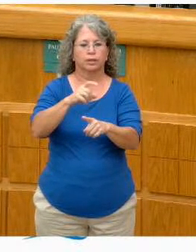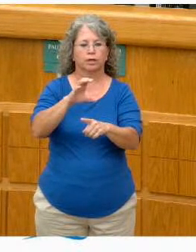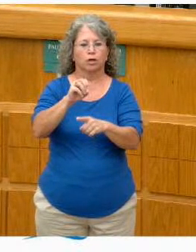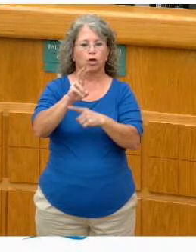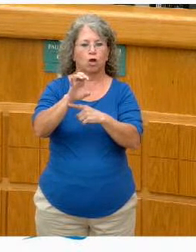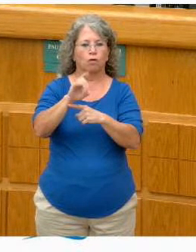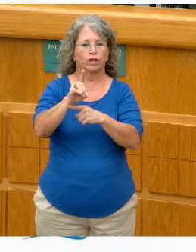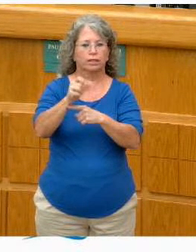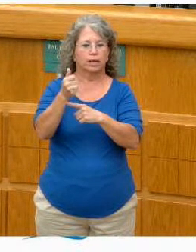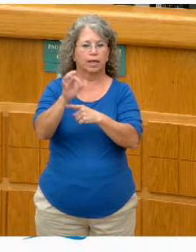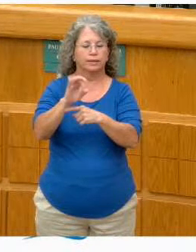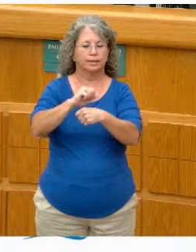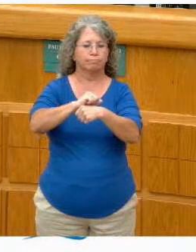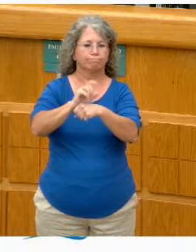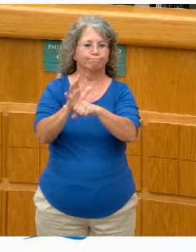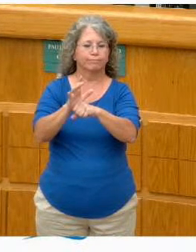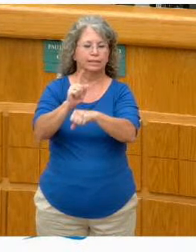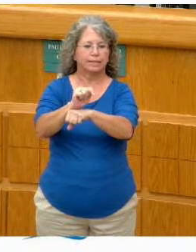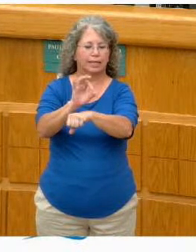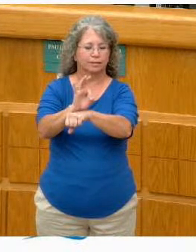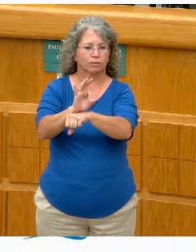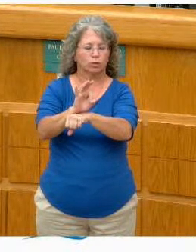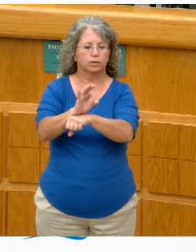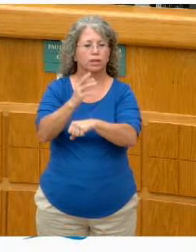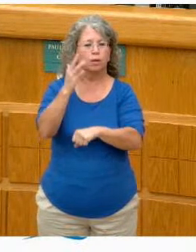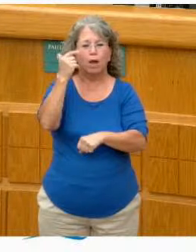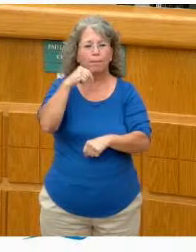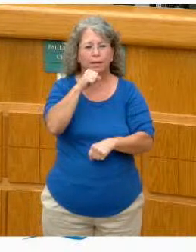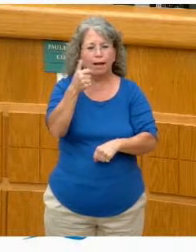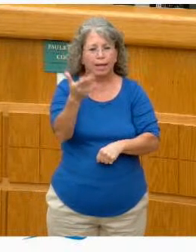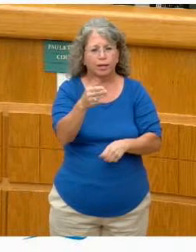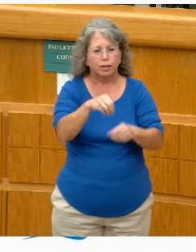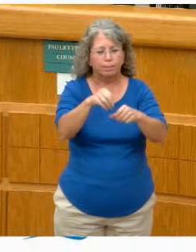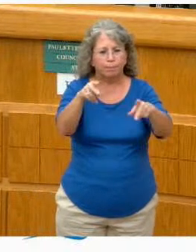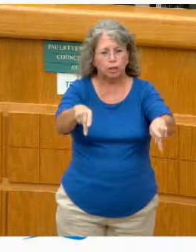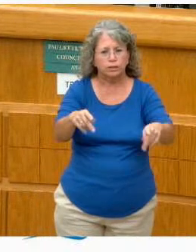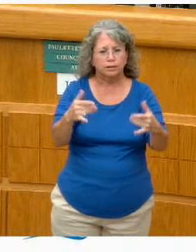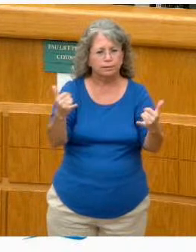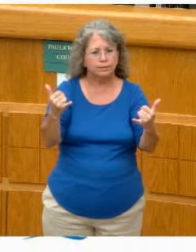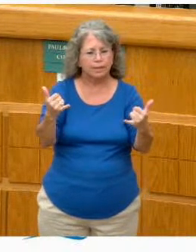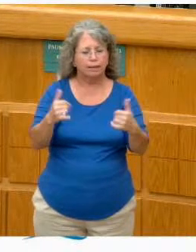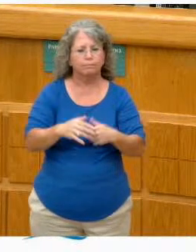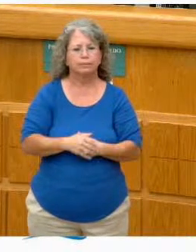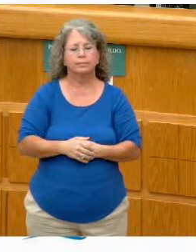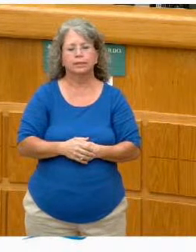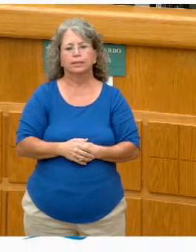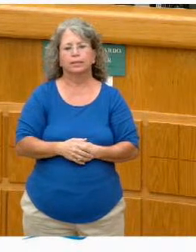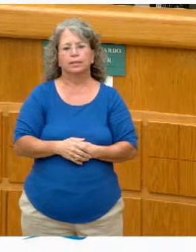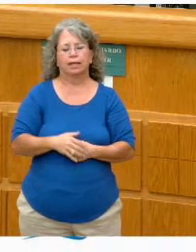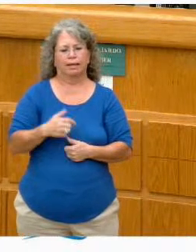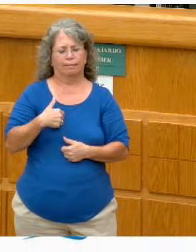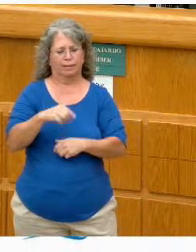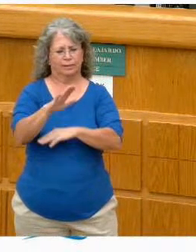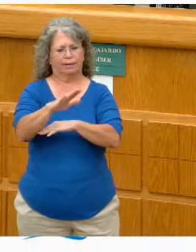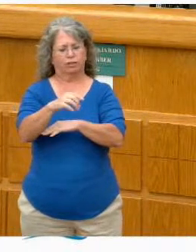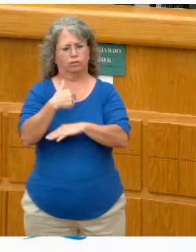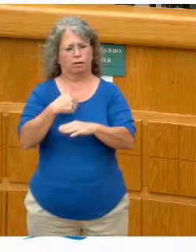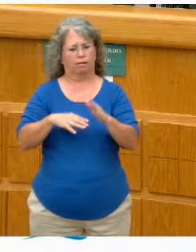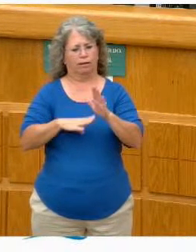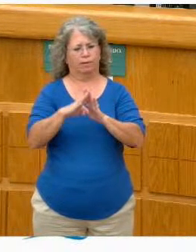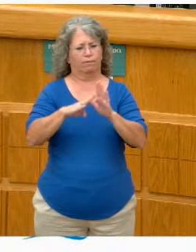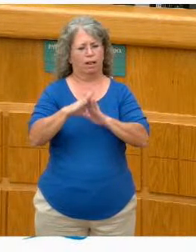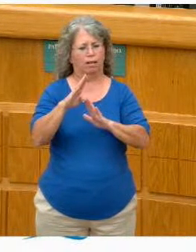Coastal Bend area. The reason why I'm not there in person today is that this afternoon I developed a